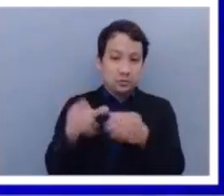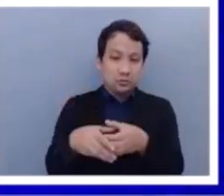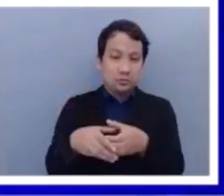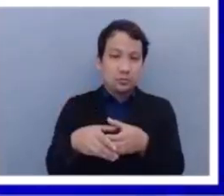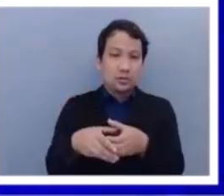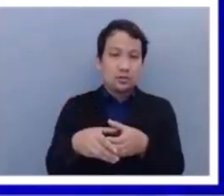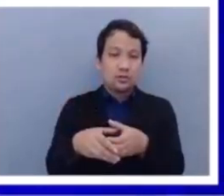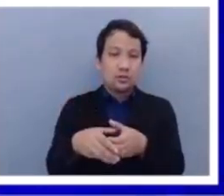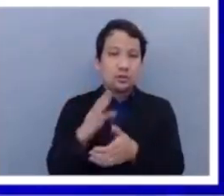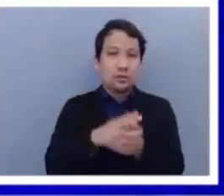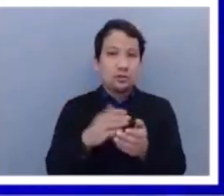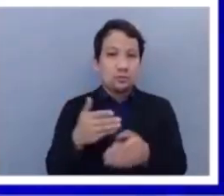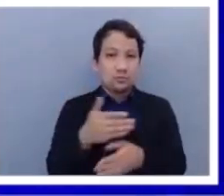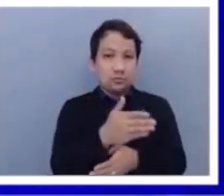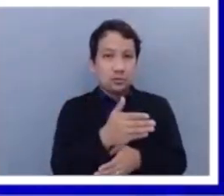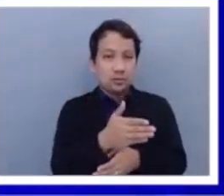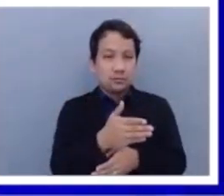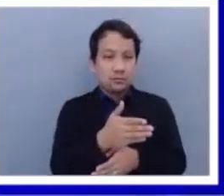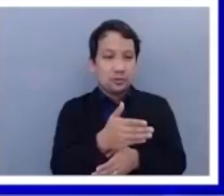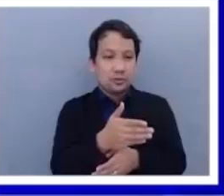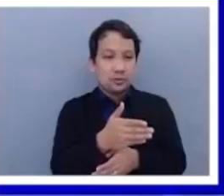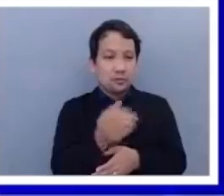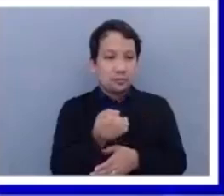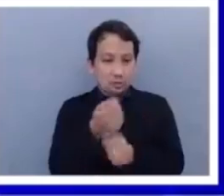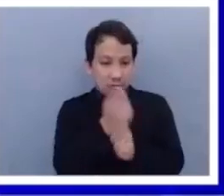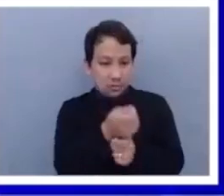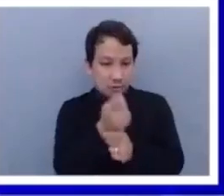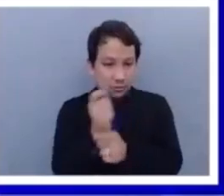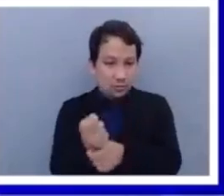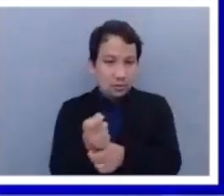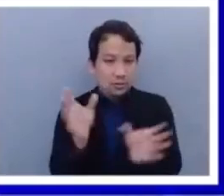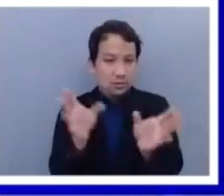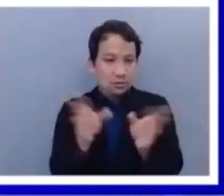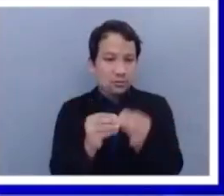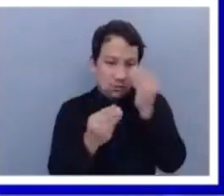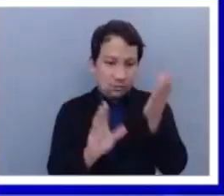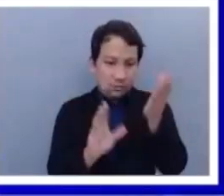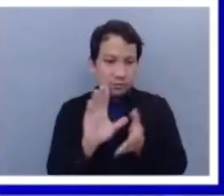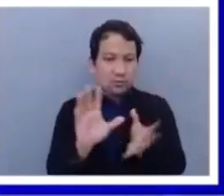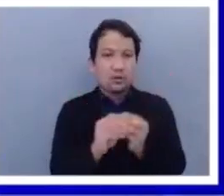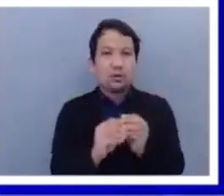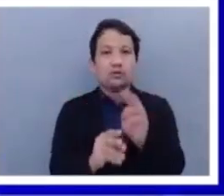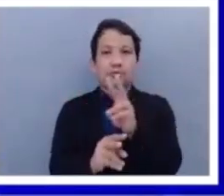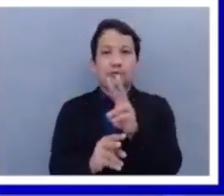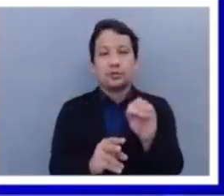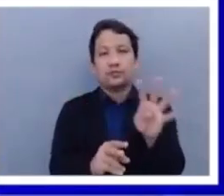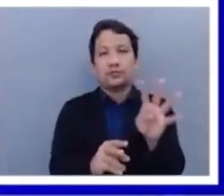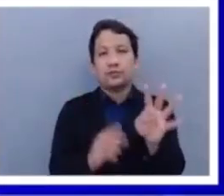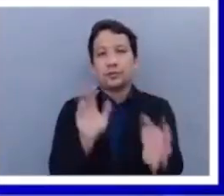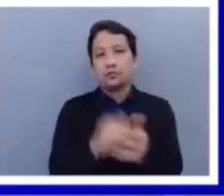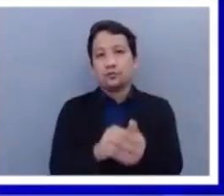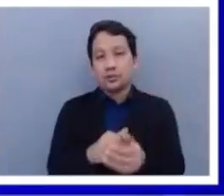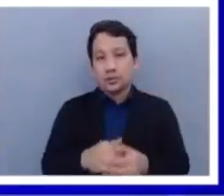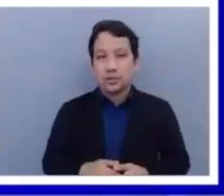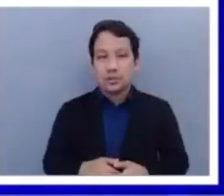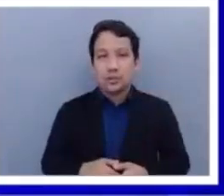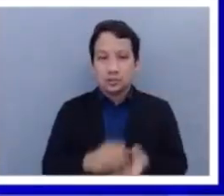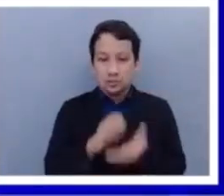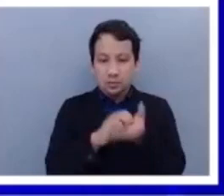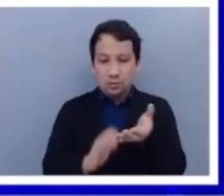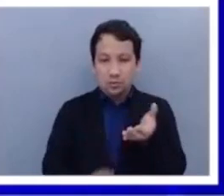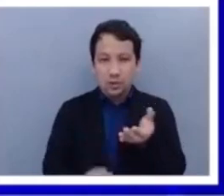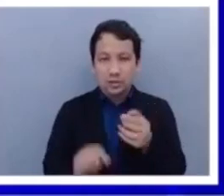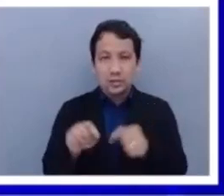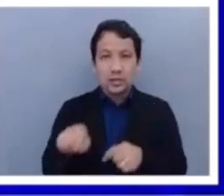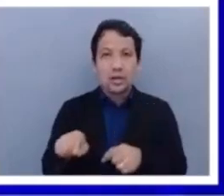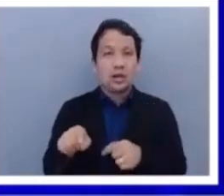fishing, but the number is quite substantial, particularly yung 204,000 na nabawas dito sa